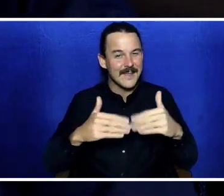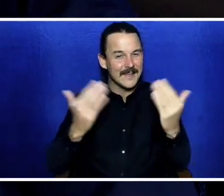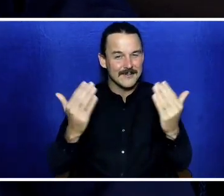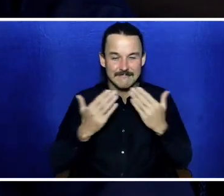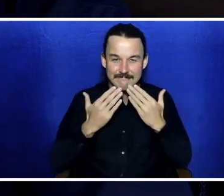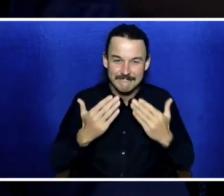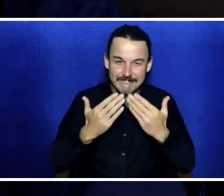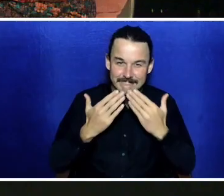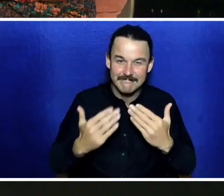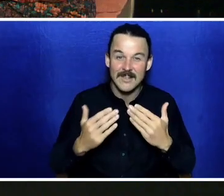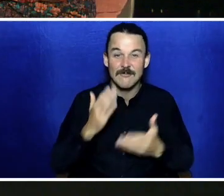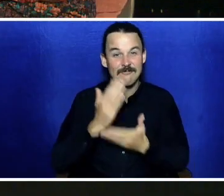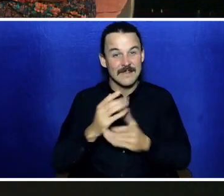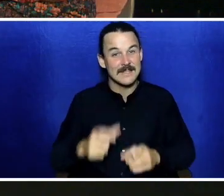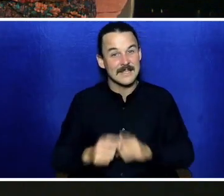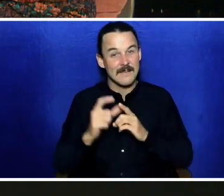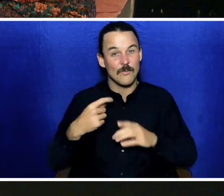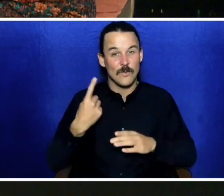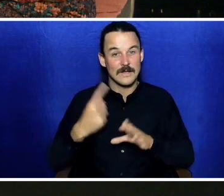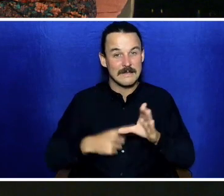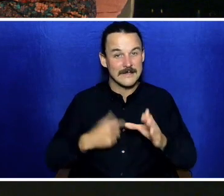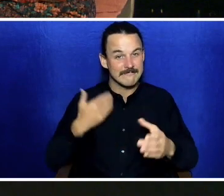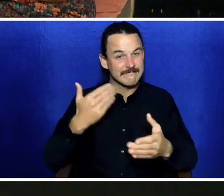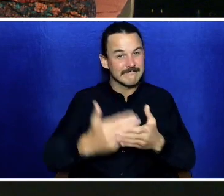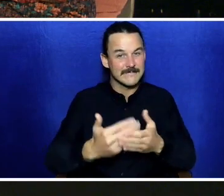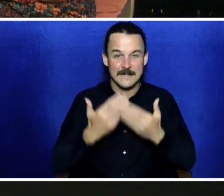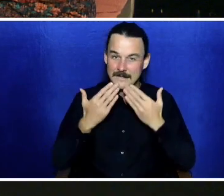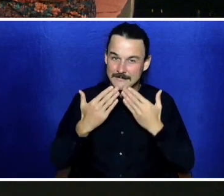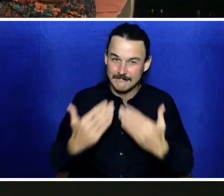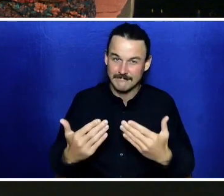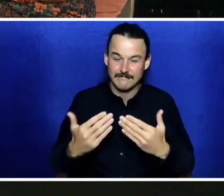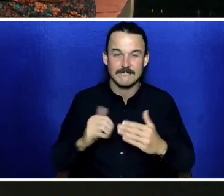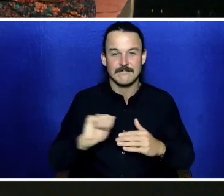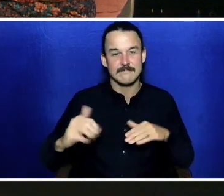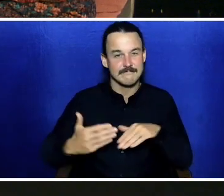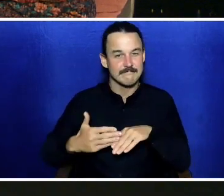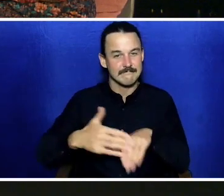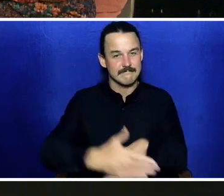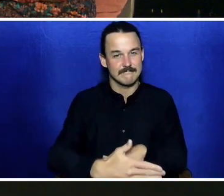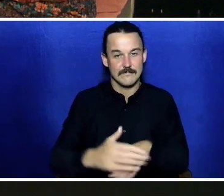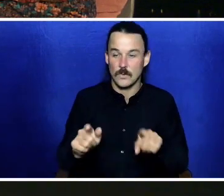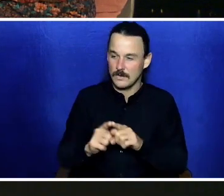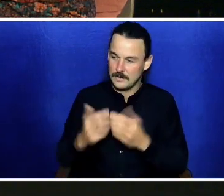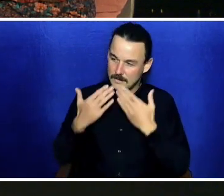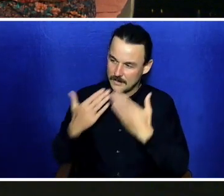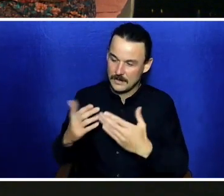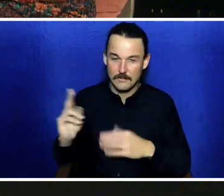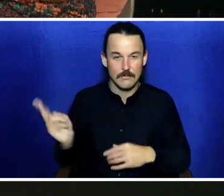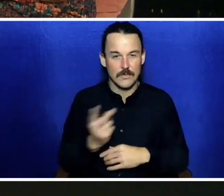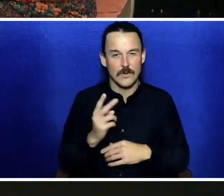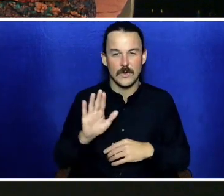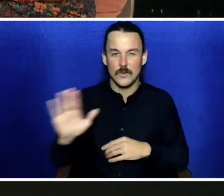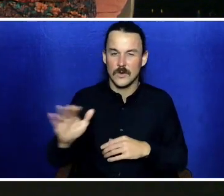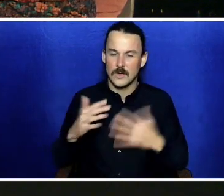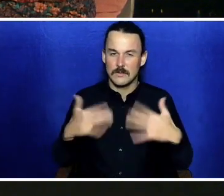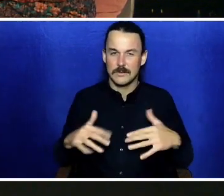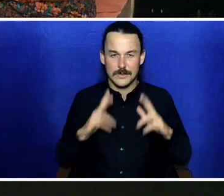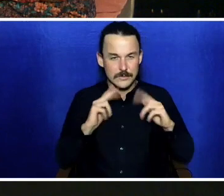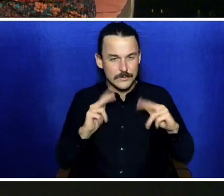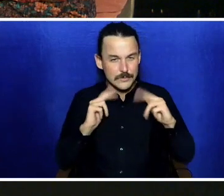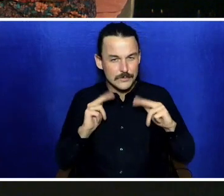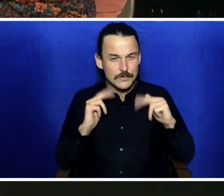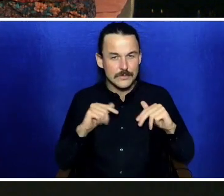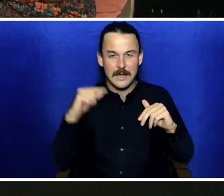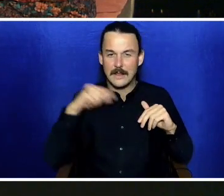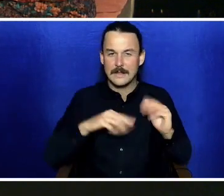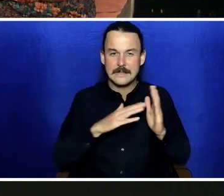difficult time. Indeed. I must say congratulations to you both as well for your immense stewardship and care for our industry throughout such a tumultuous